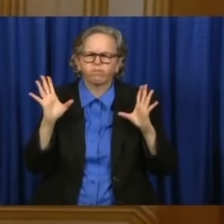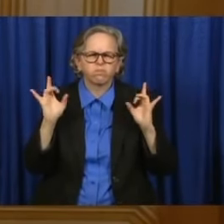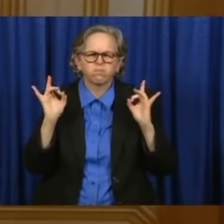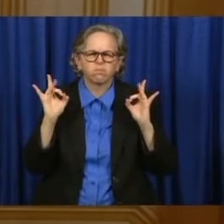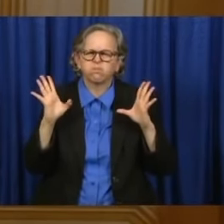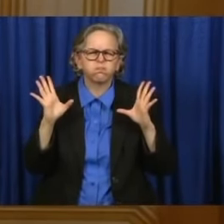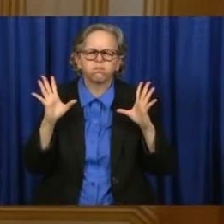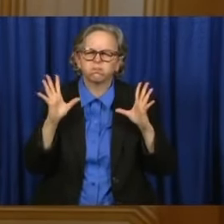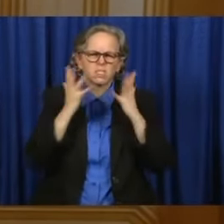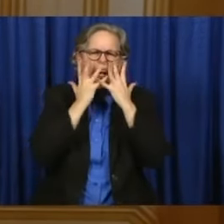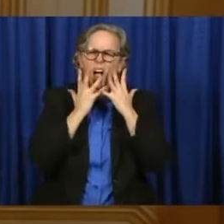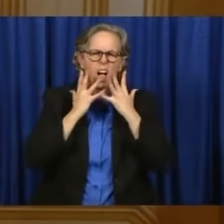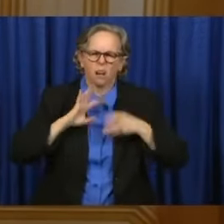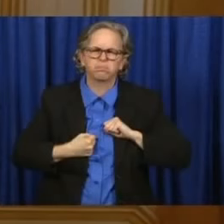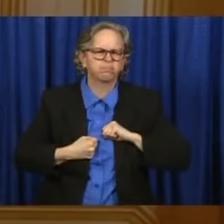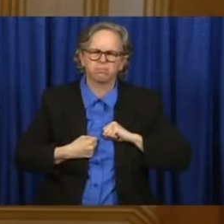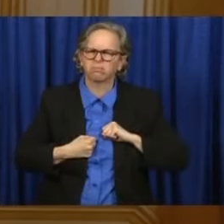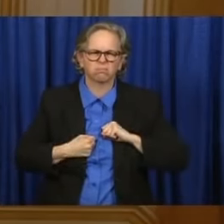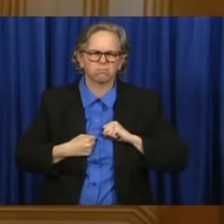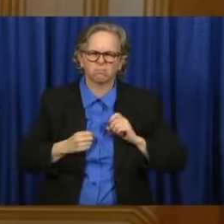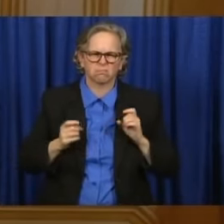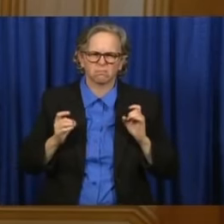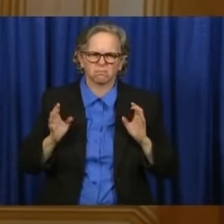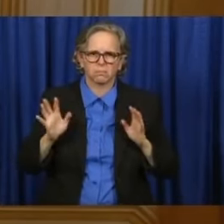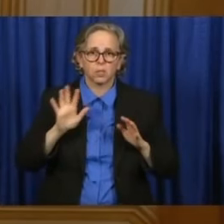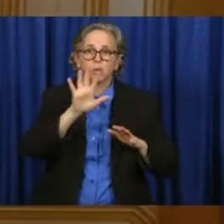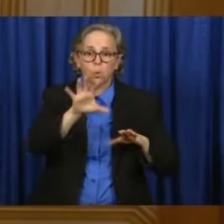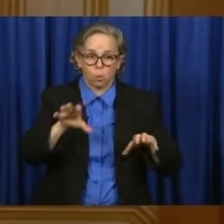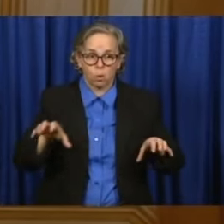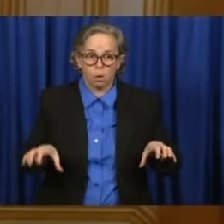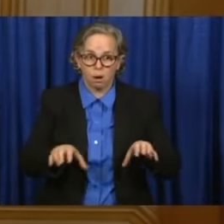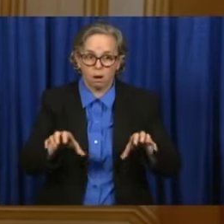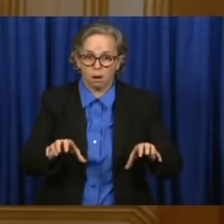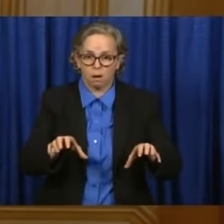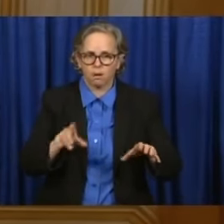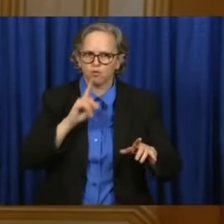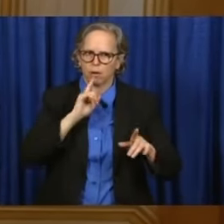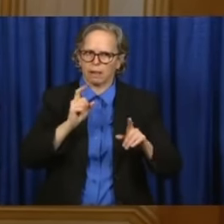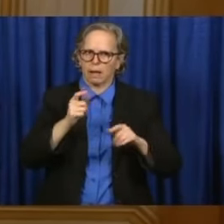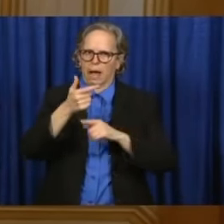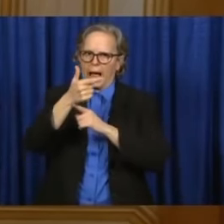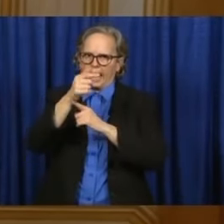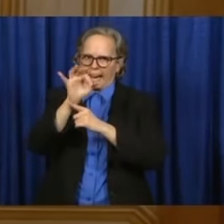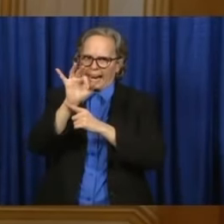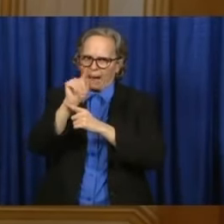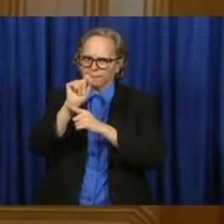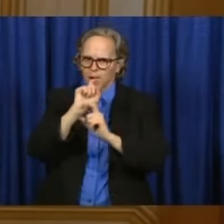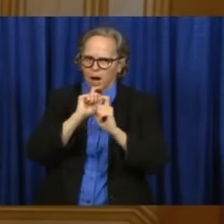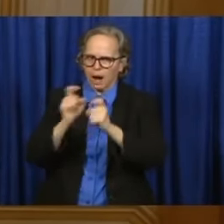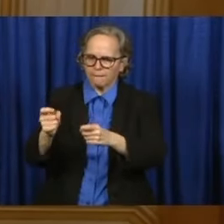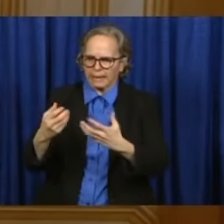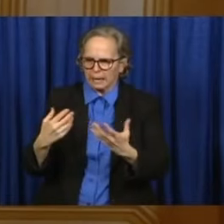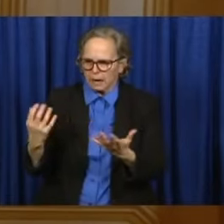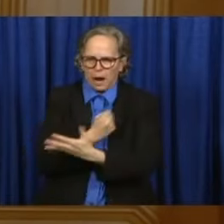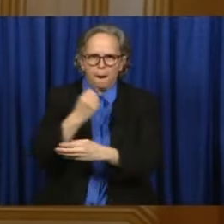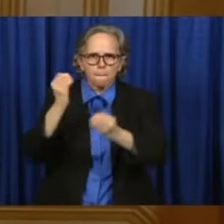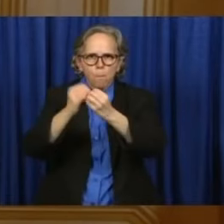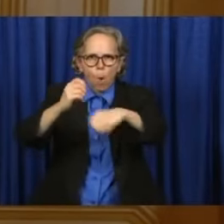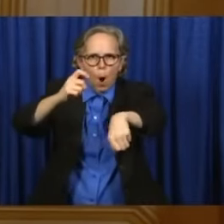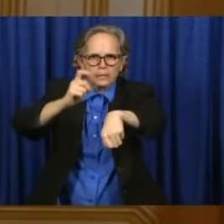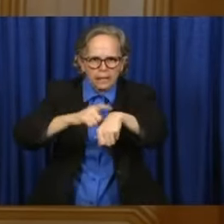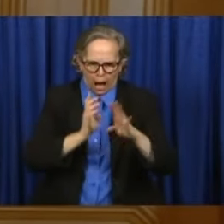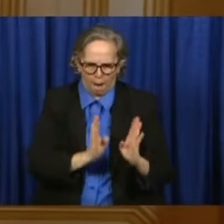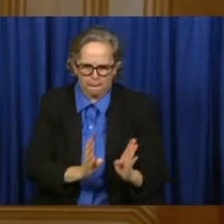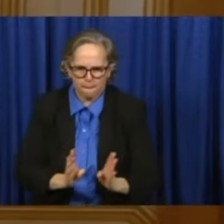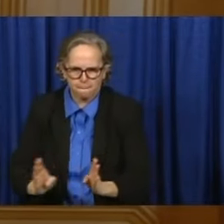you're doing is buying time for our healthcare system to get the equipment it